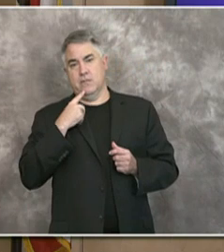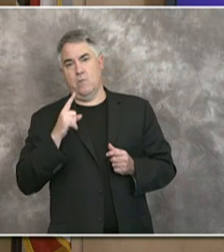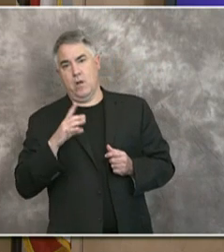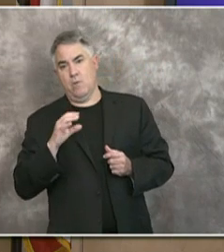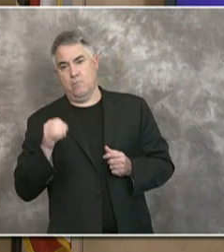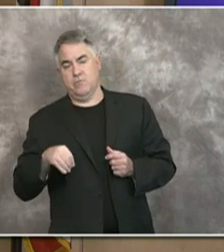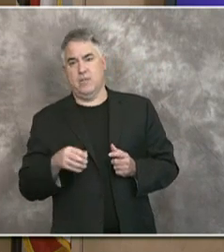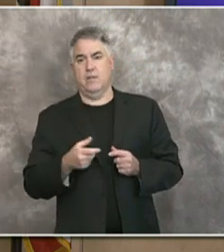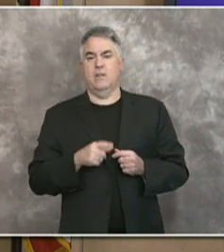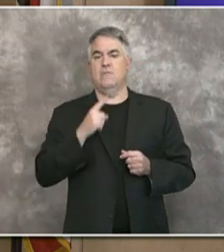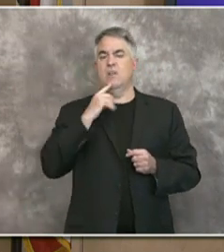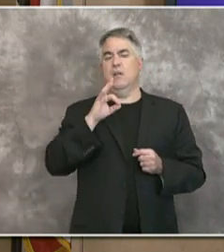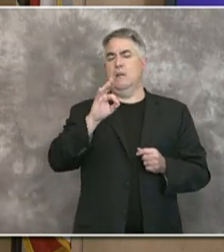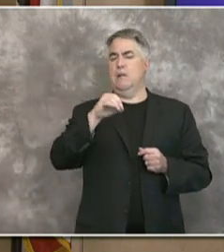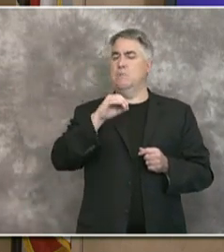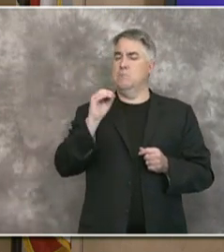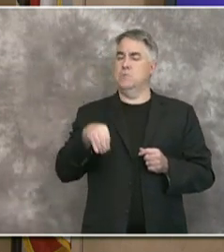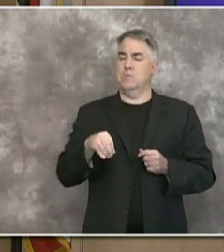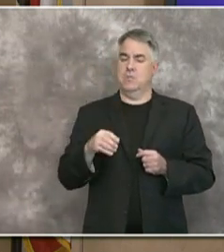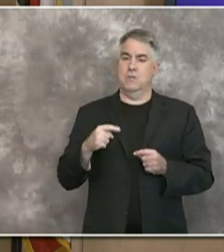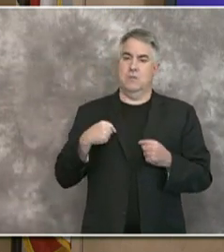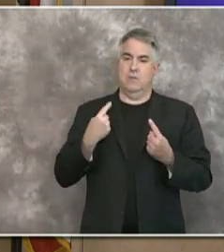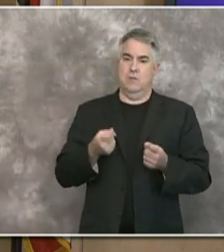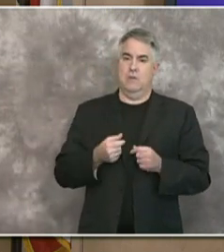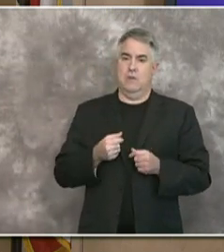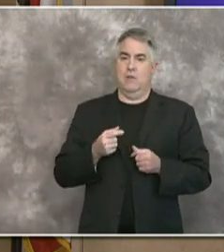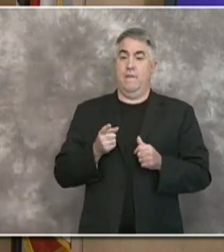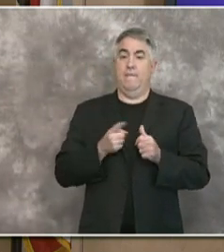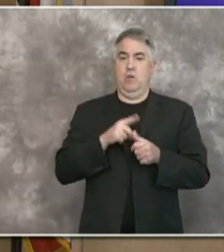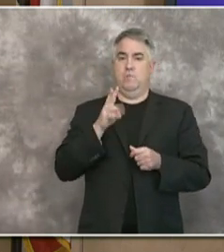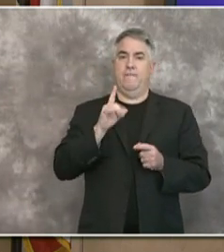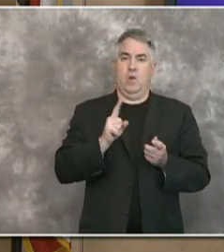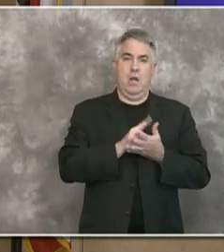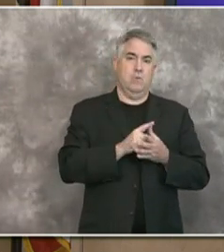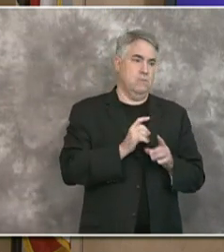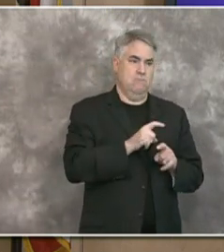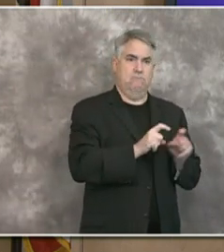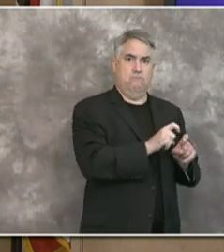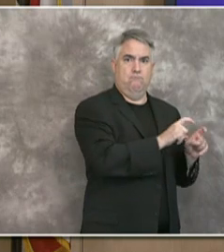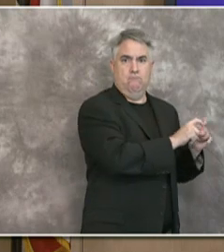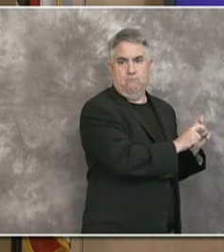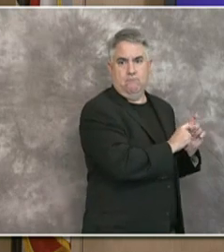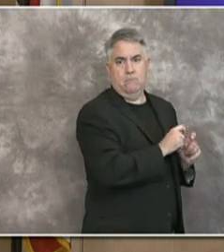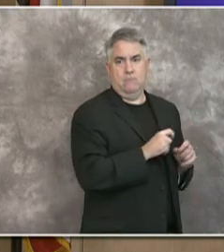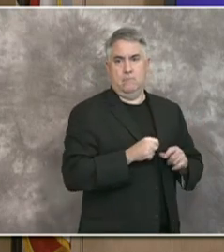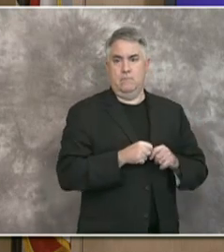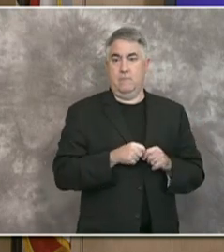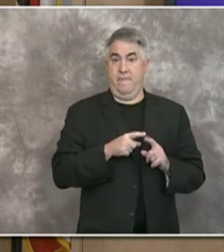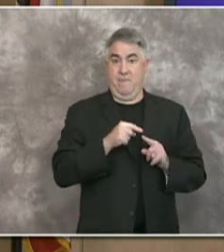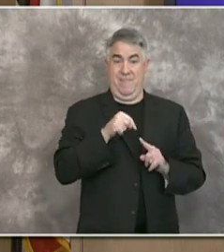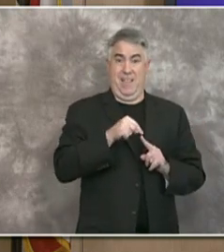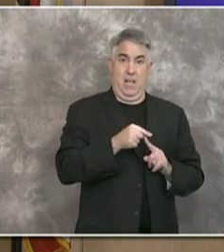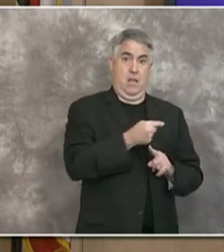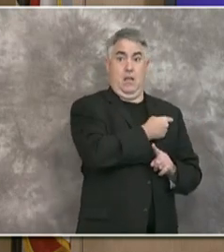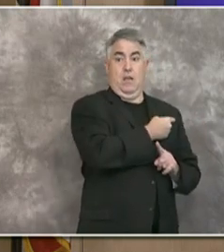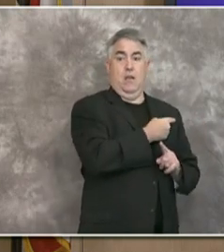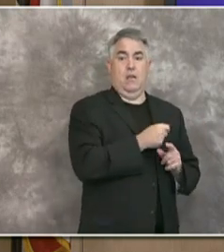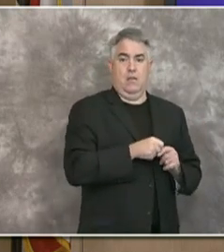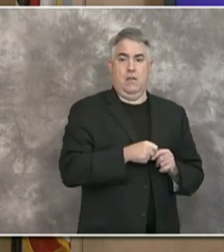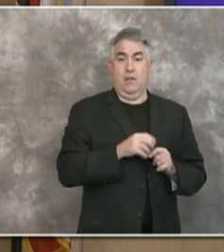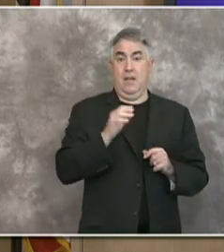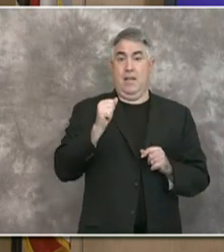first 24 hours when we get the initial report. And then from that individual, when we get case